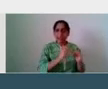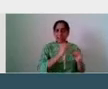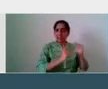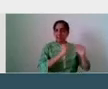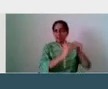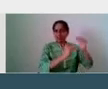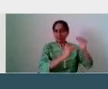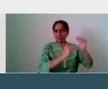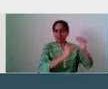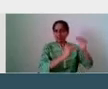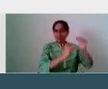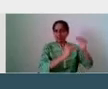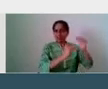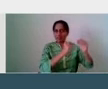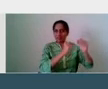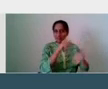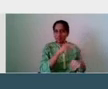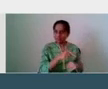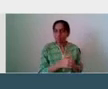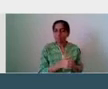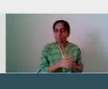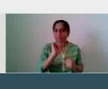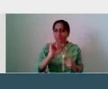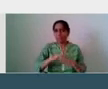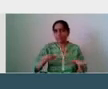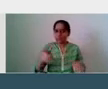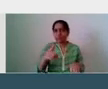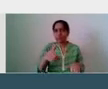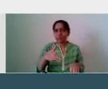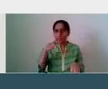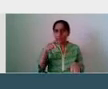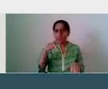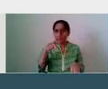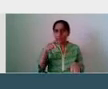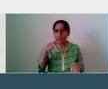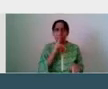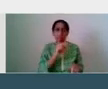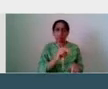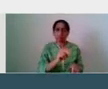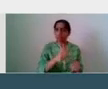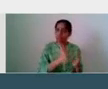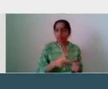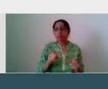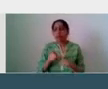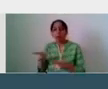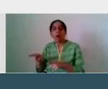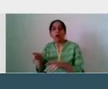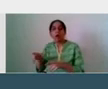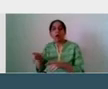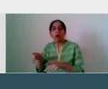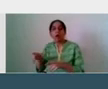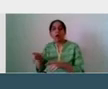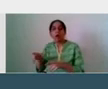children are all adult speakers uh whether you're sign language signer or speaker by two and a half or three